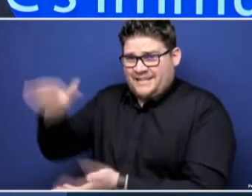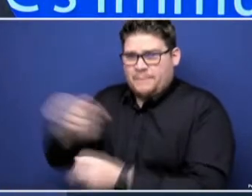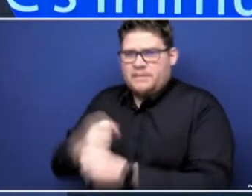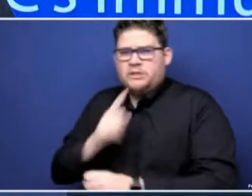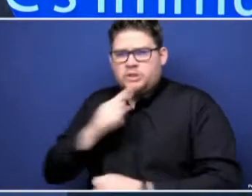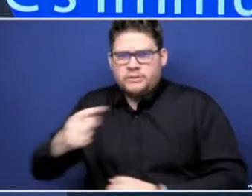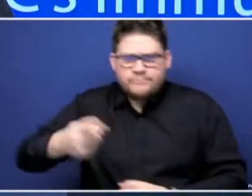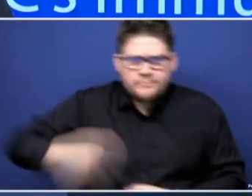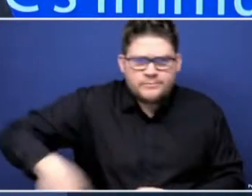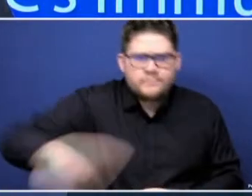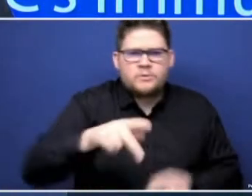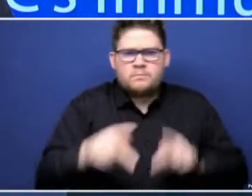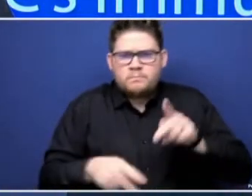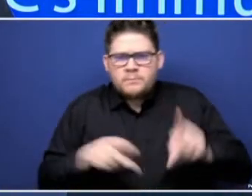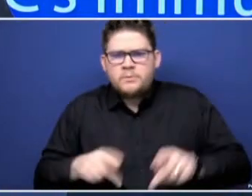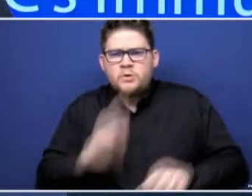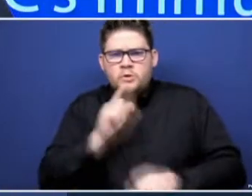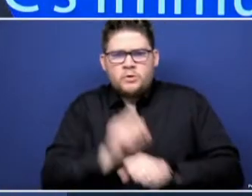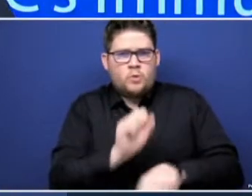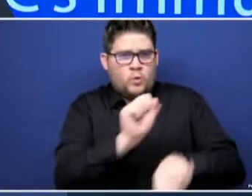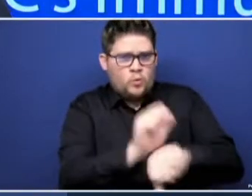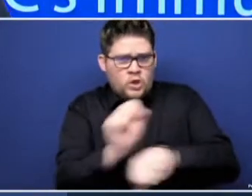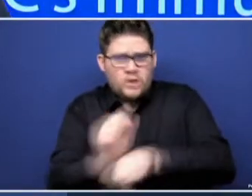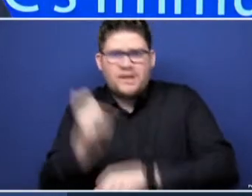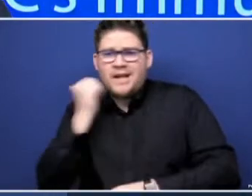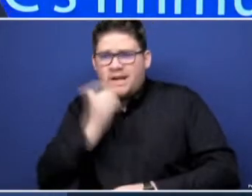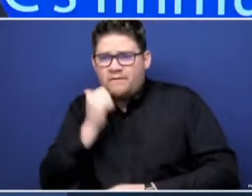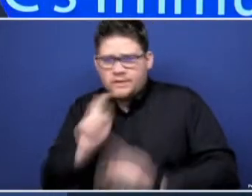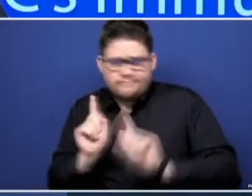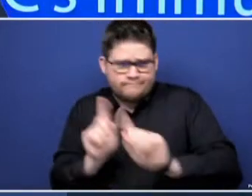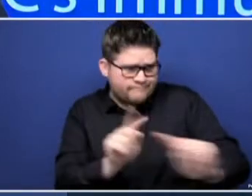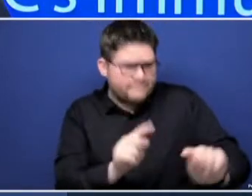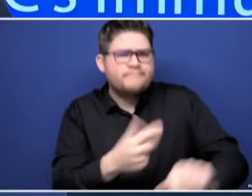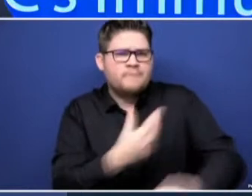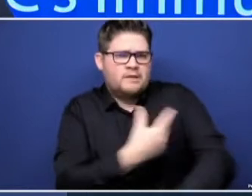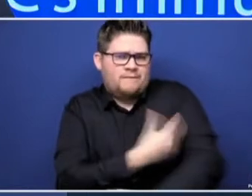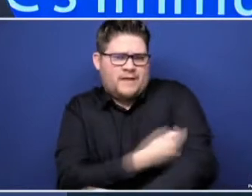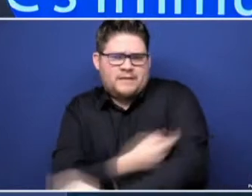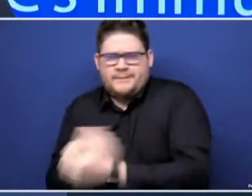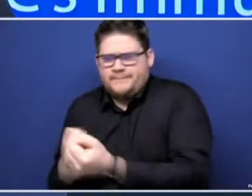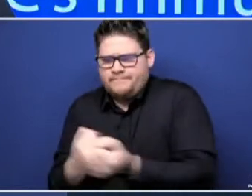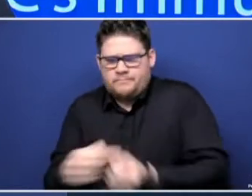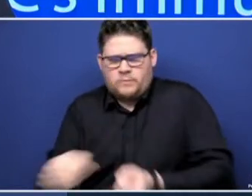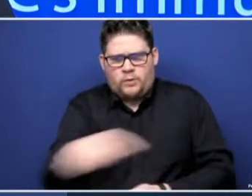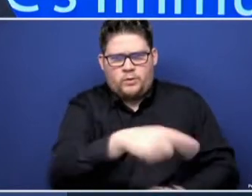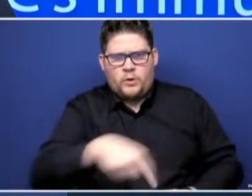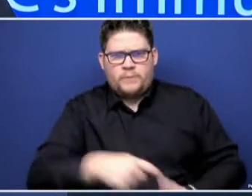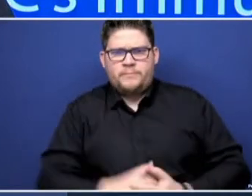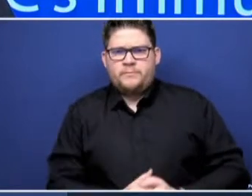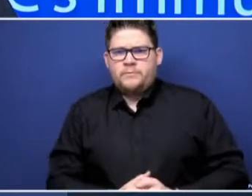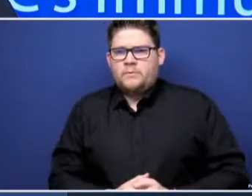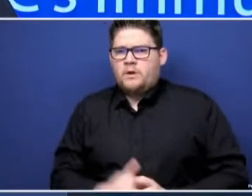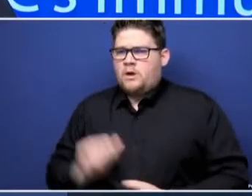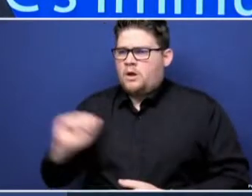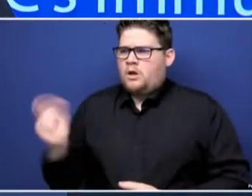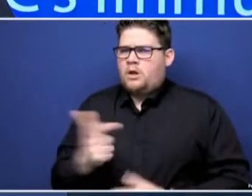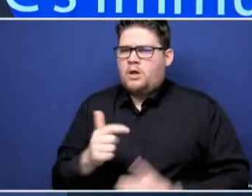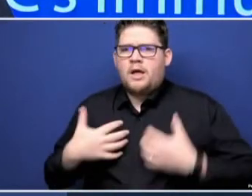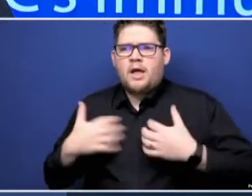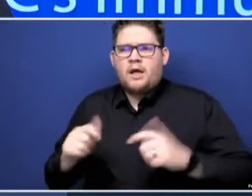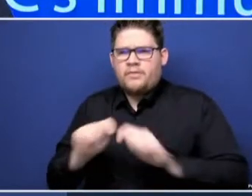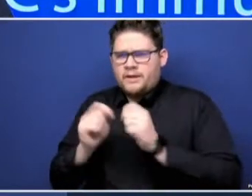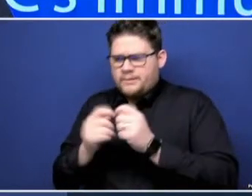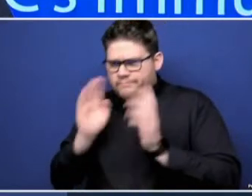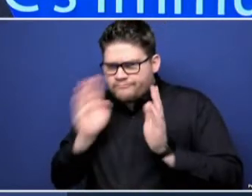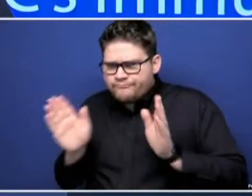several more miles to go before we rest. And I want to just keep reinforcing that with the people at home, that although there is extremely